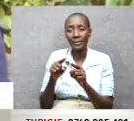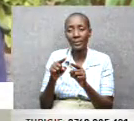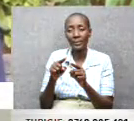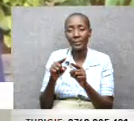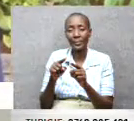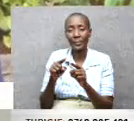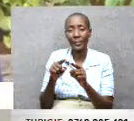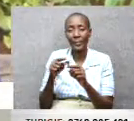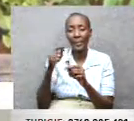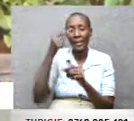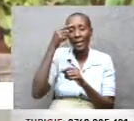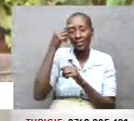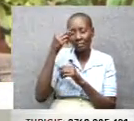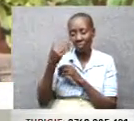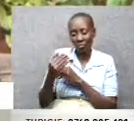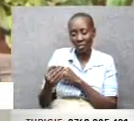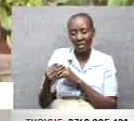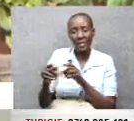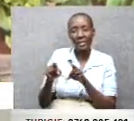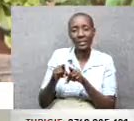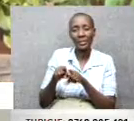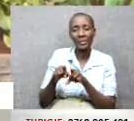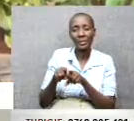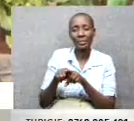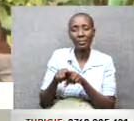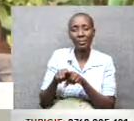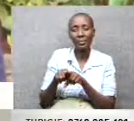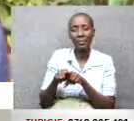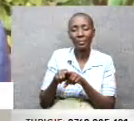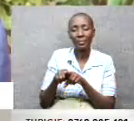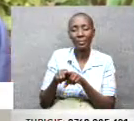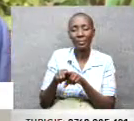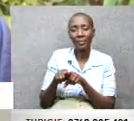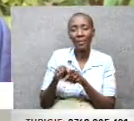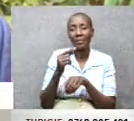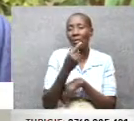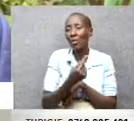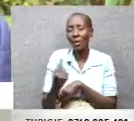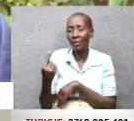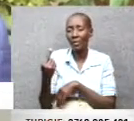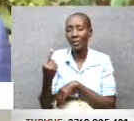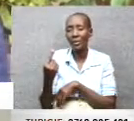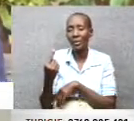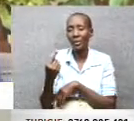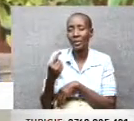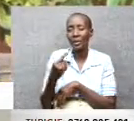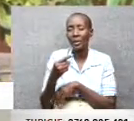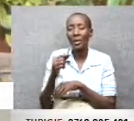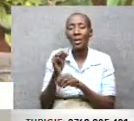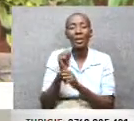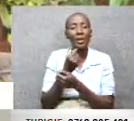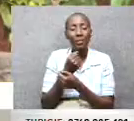of the child and for the sake of everybody, we will not